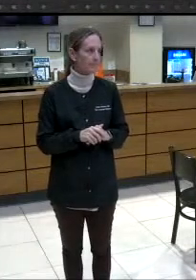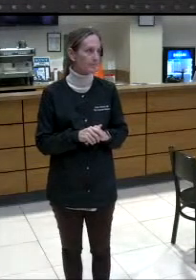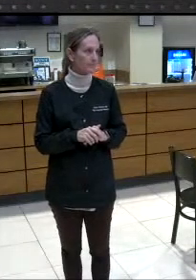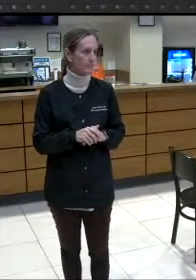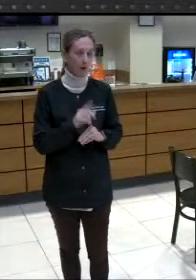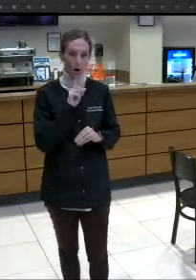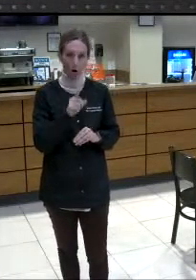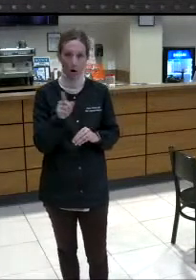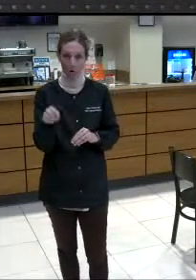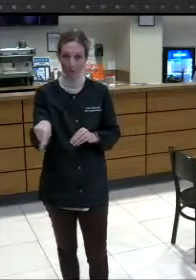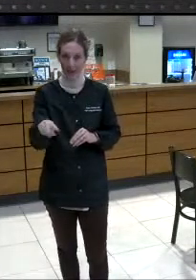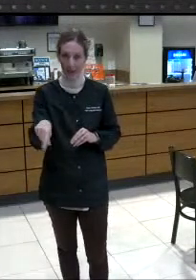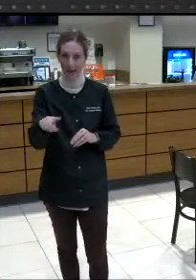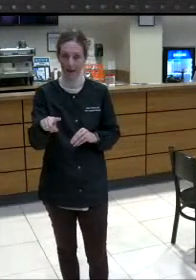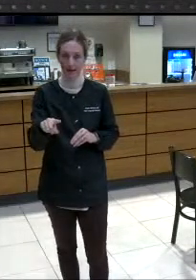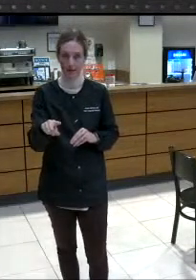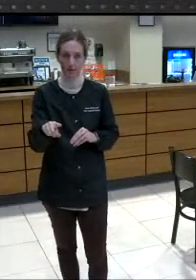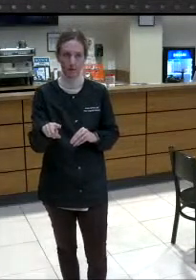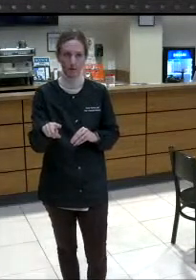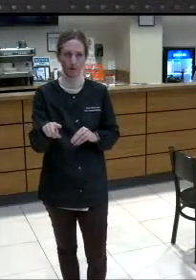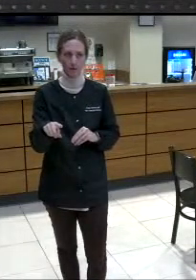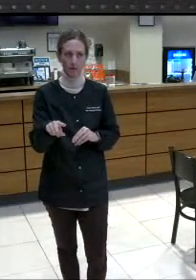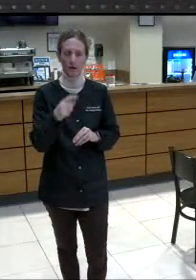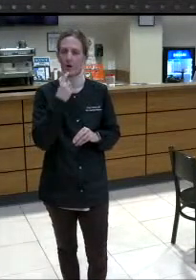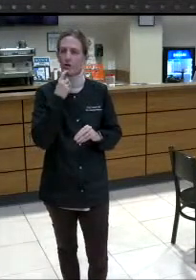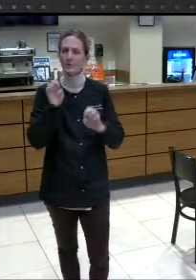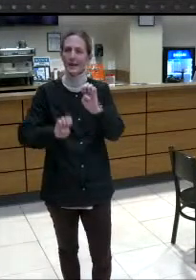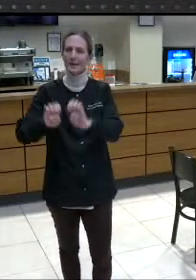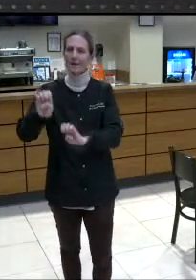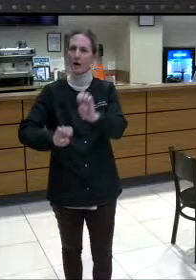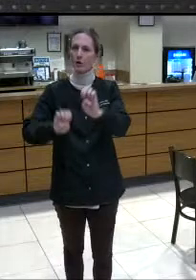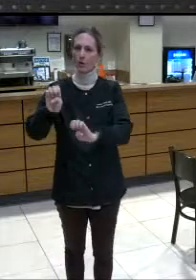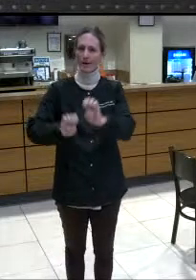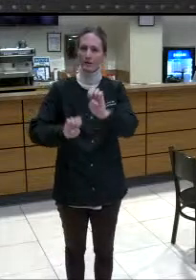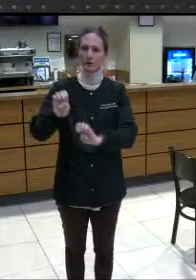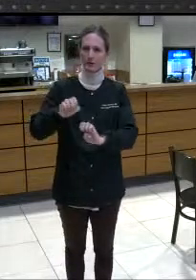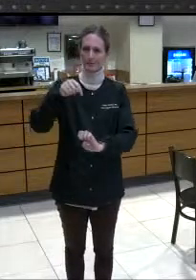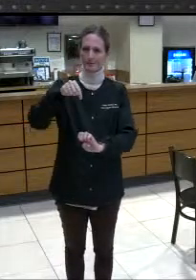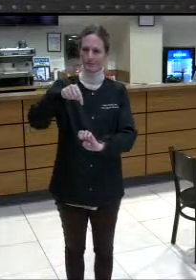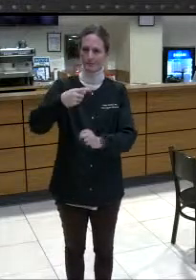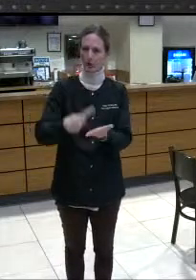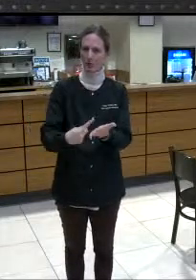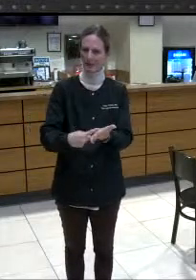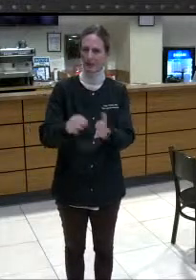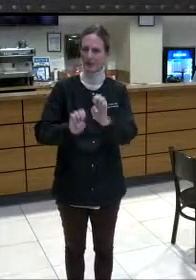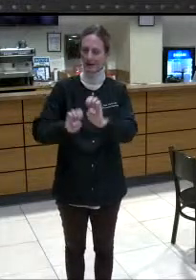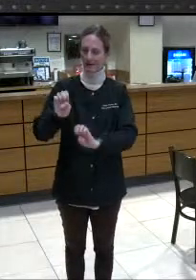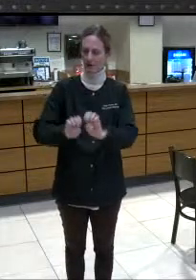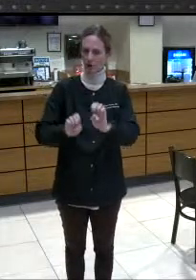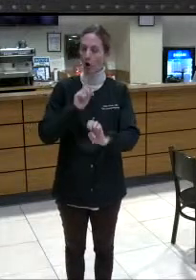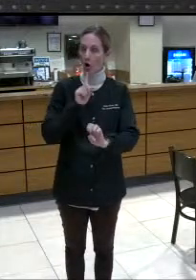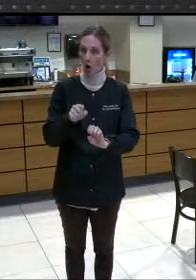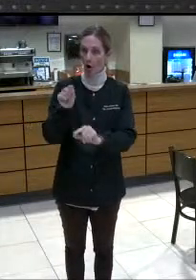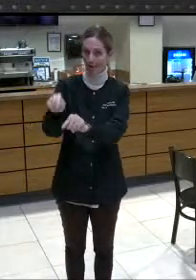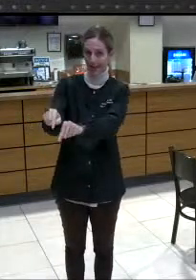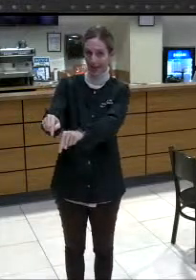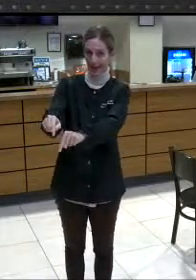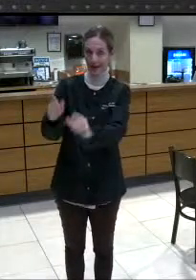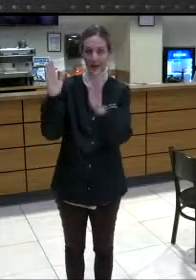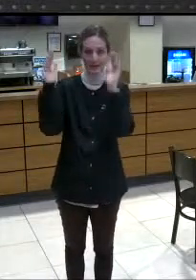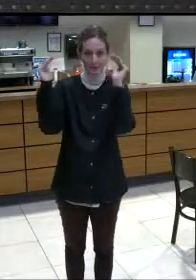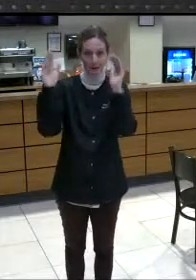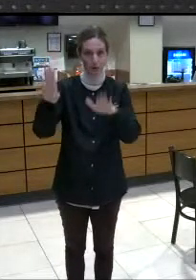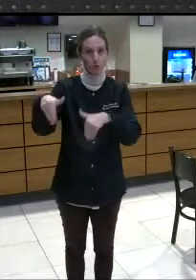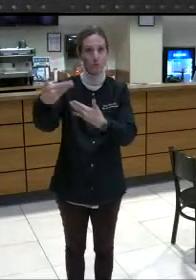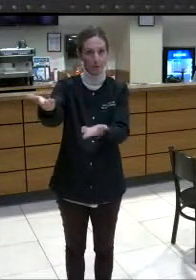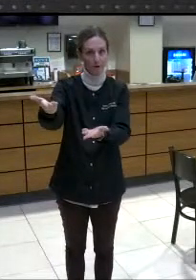Are they held? We talk about evaluation. That's one of the things you all talked about. So are they expected to